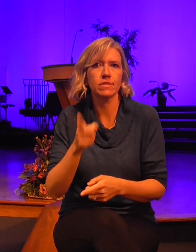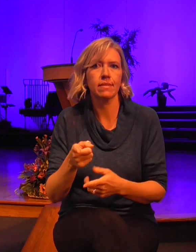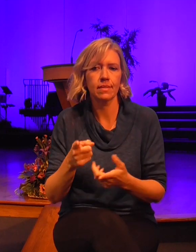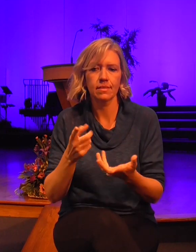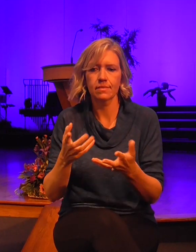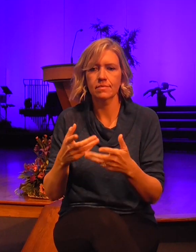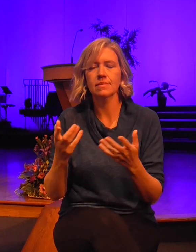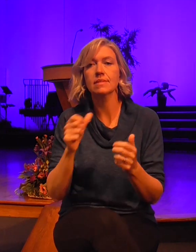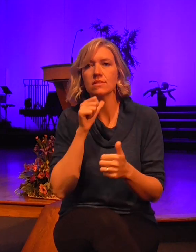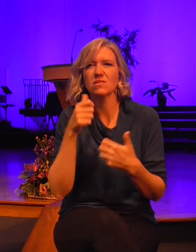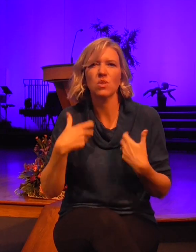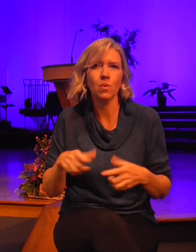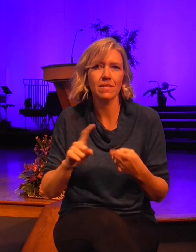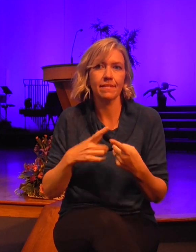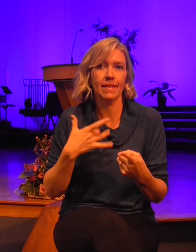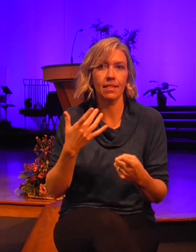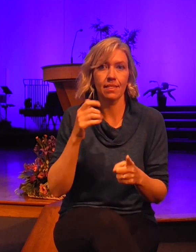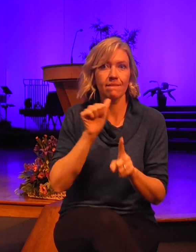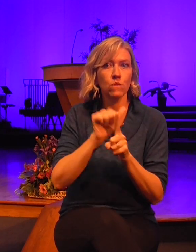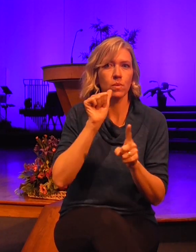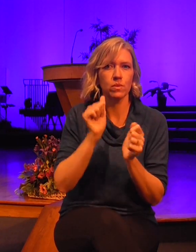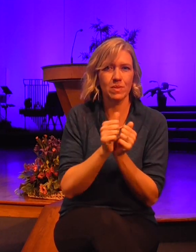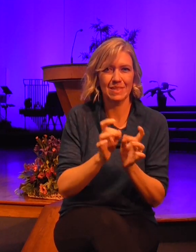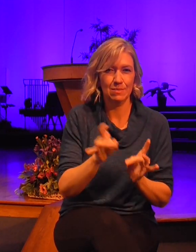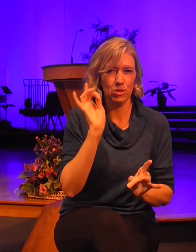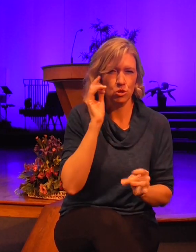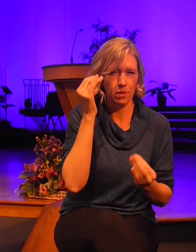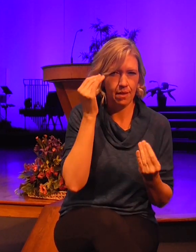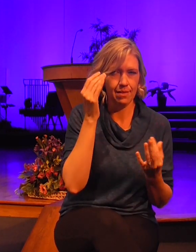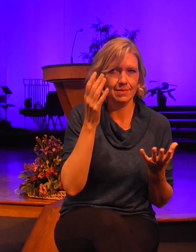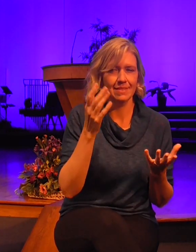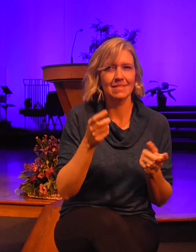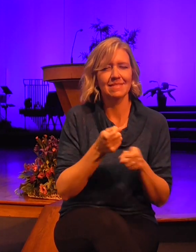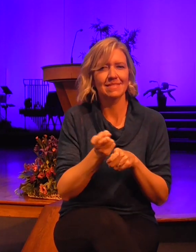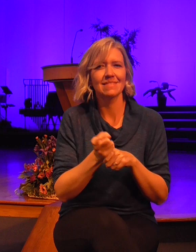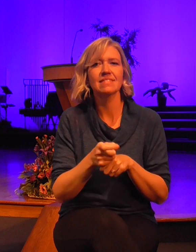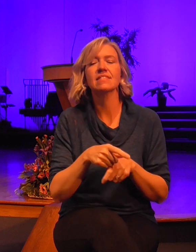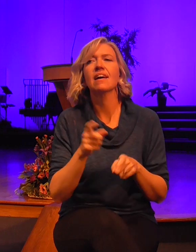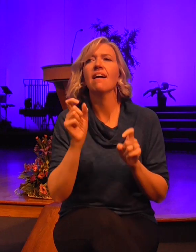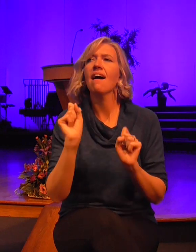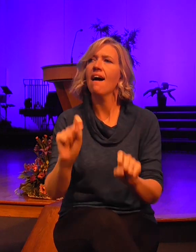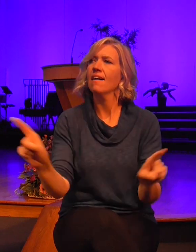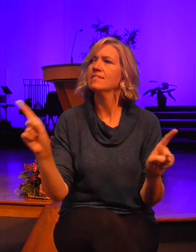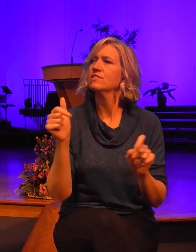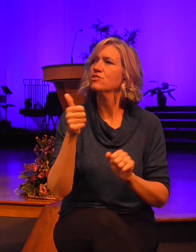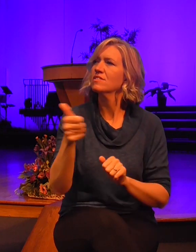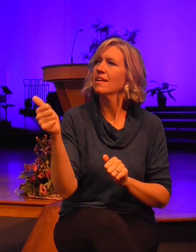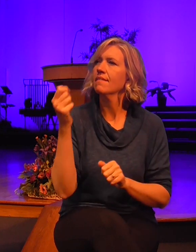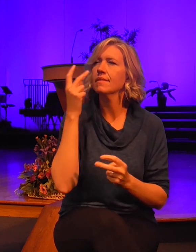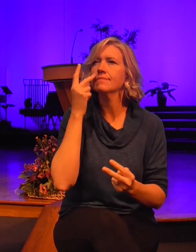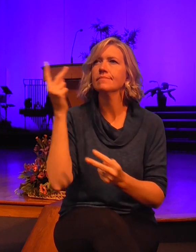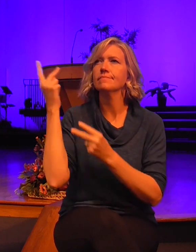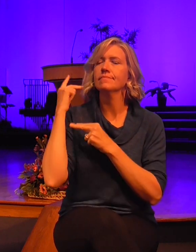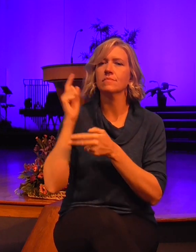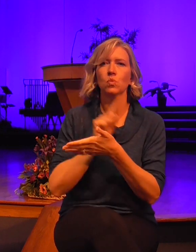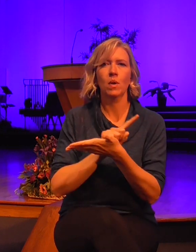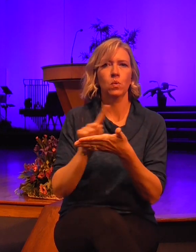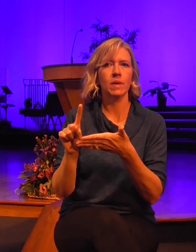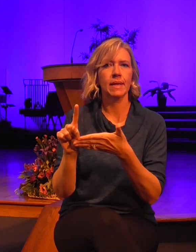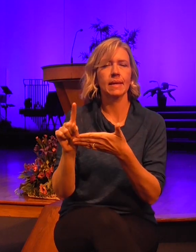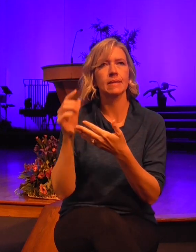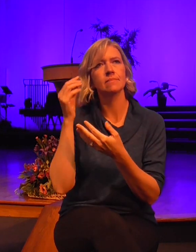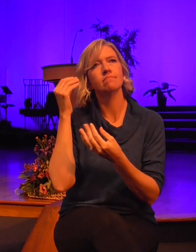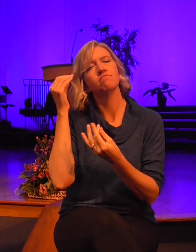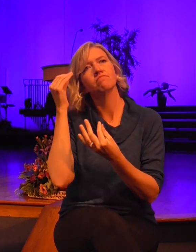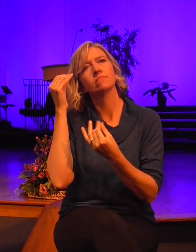superficial spirituality, ask yourself, looking back on this last week, what did you spend your time